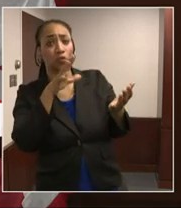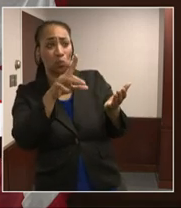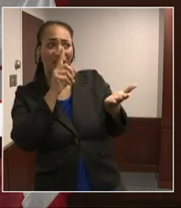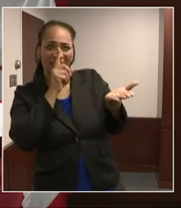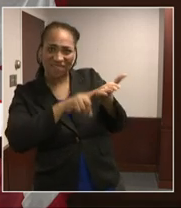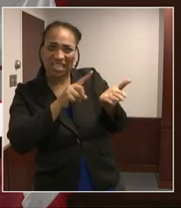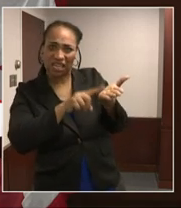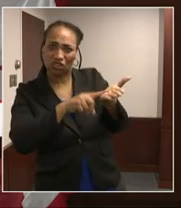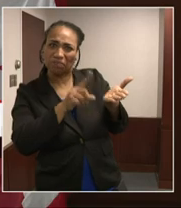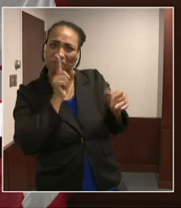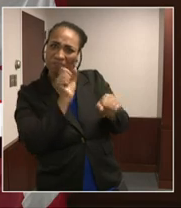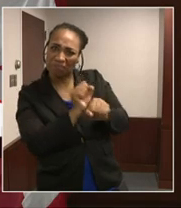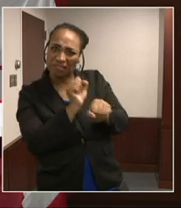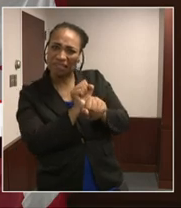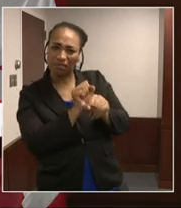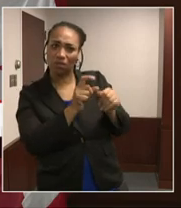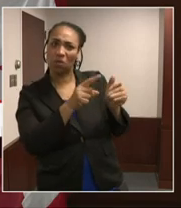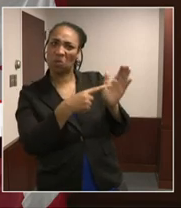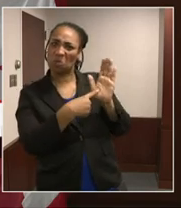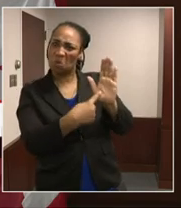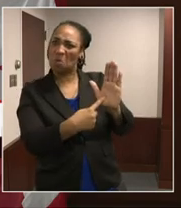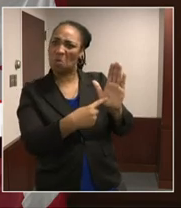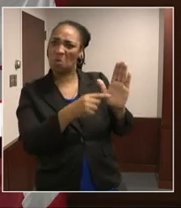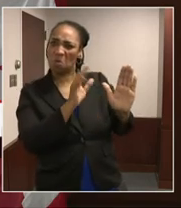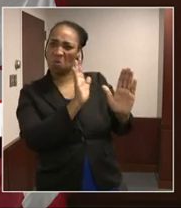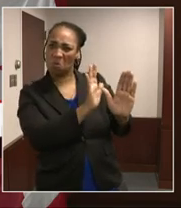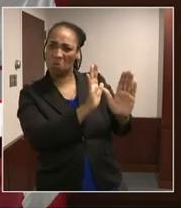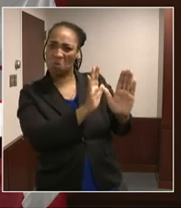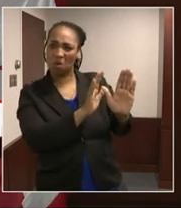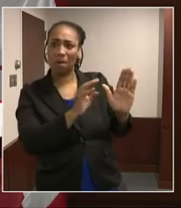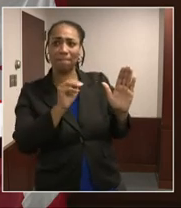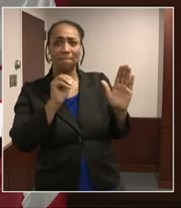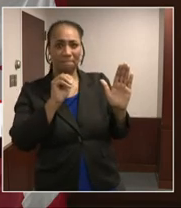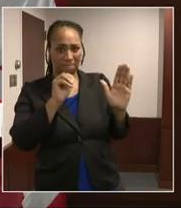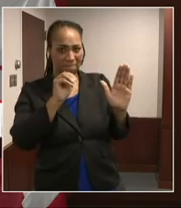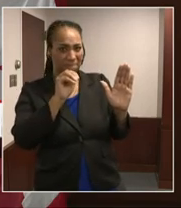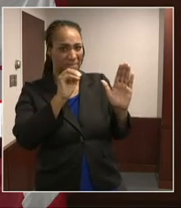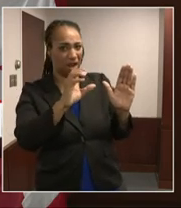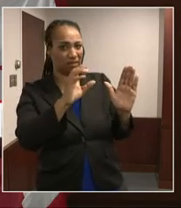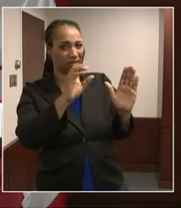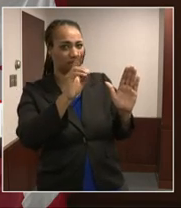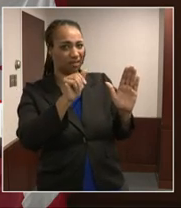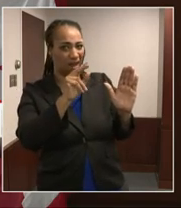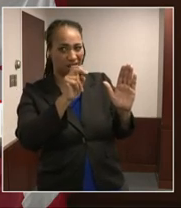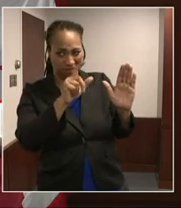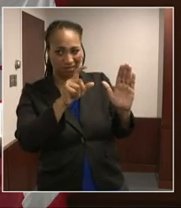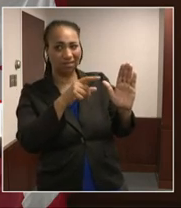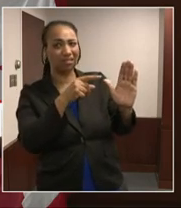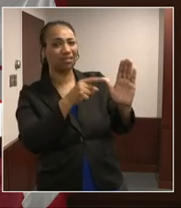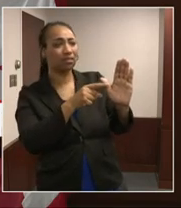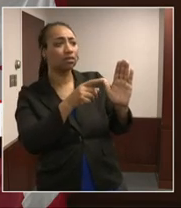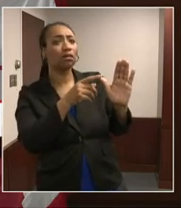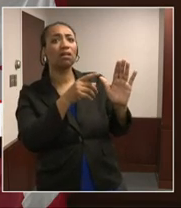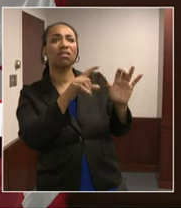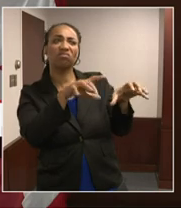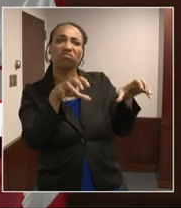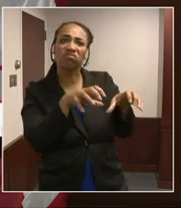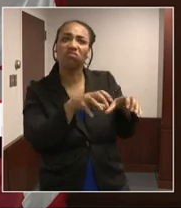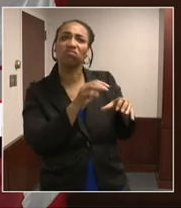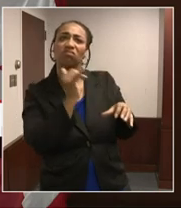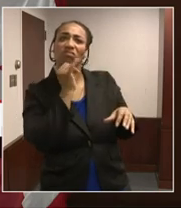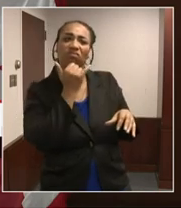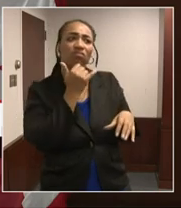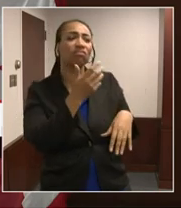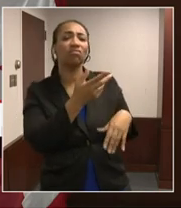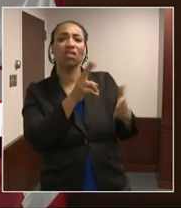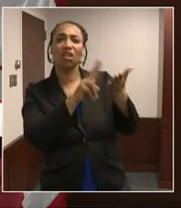Ms. McDaniel's possibility of being involved in taking bribes for steering contracts? And do you now, if it didn't,